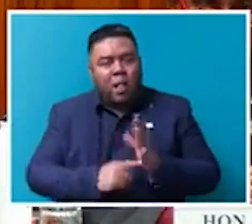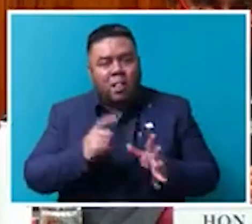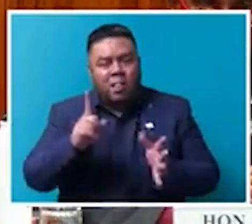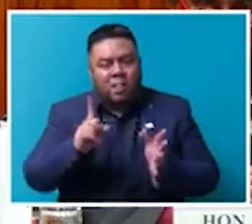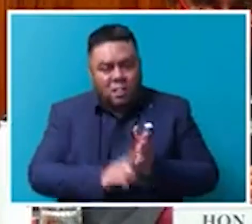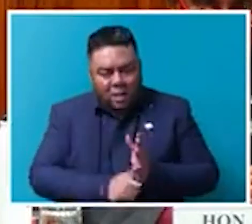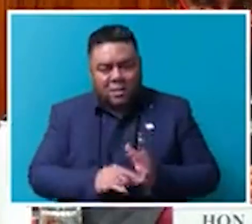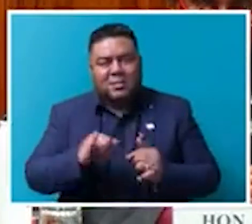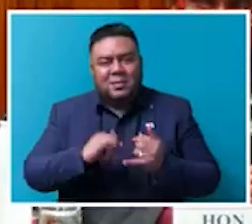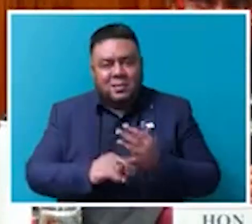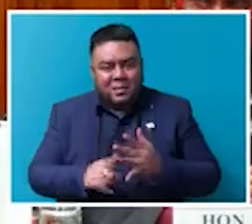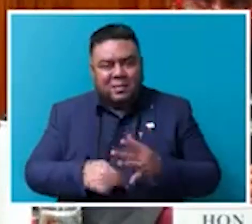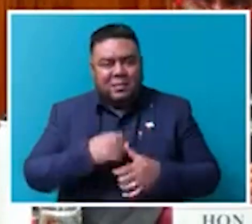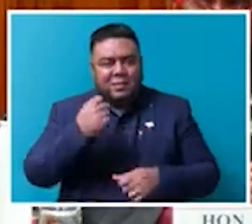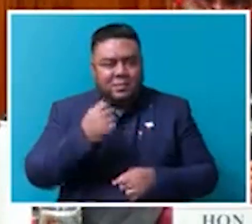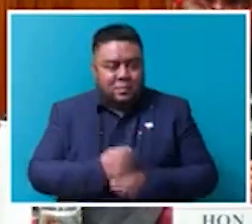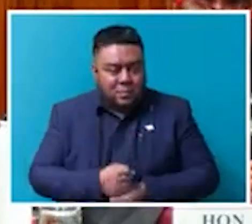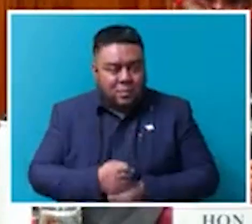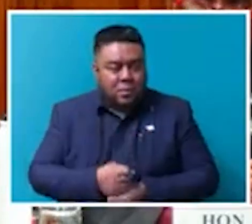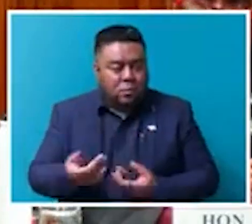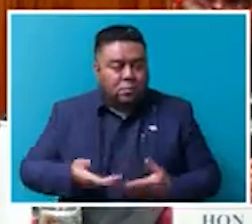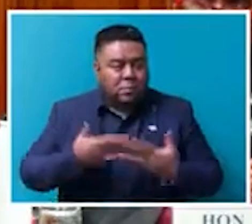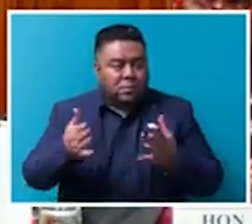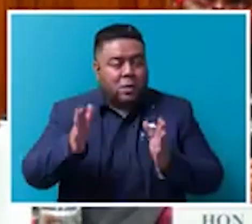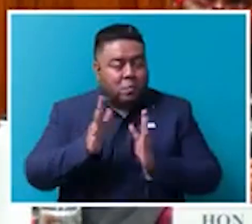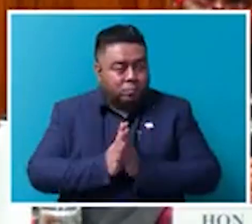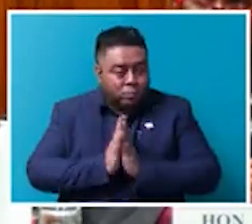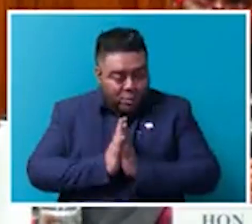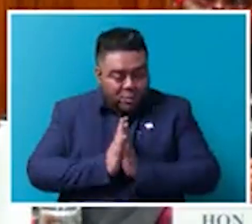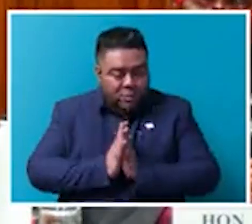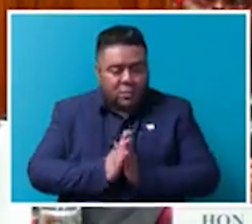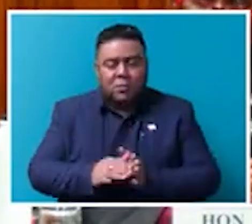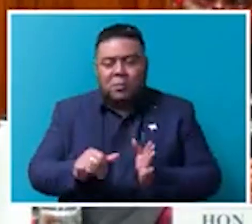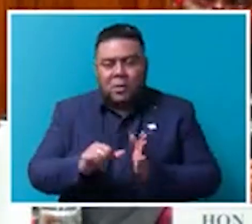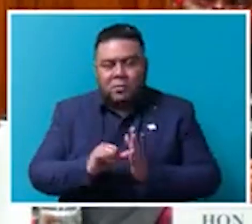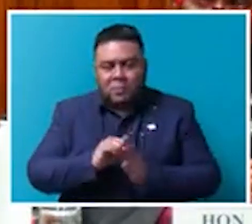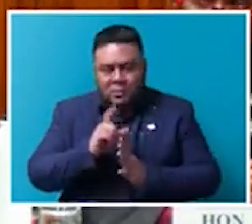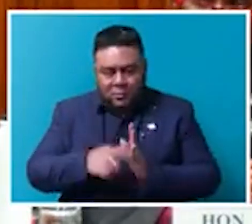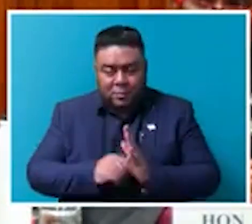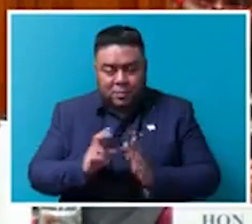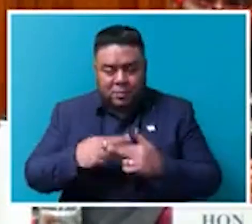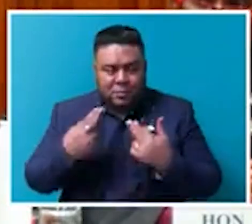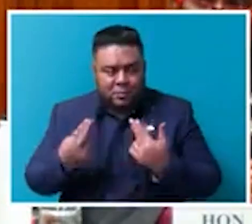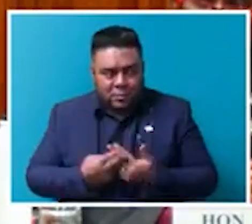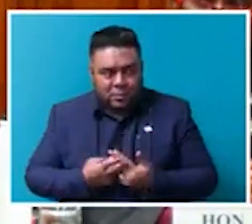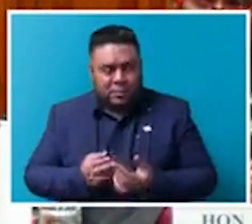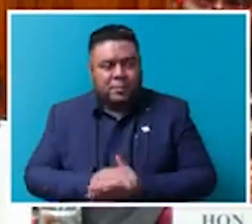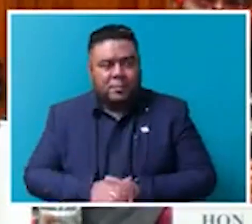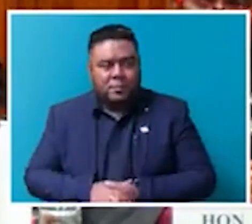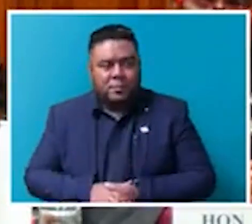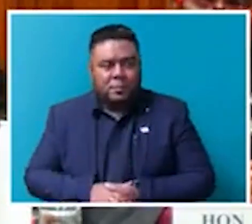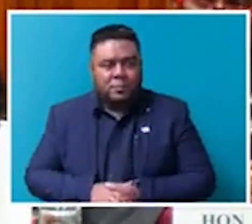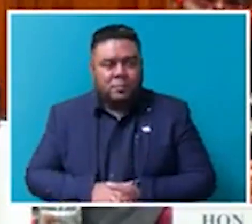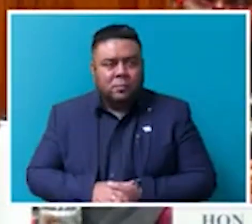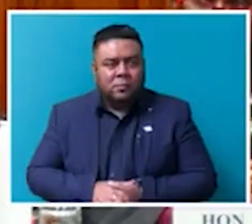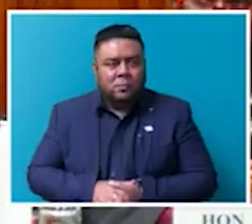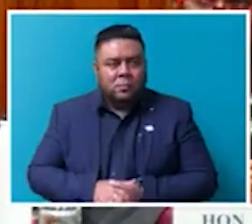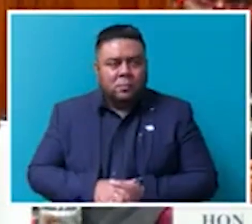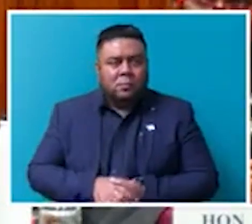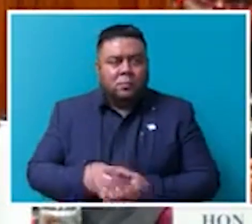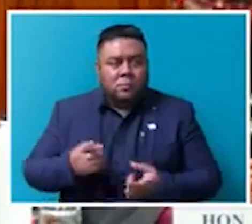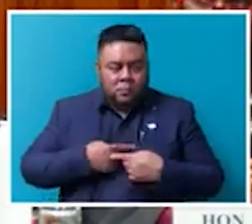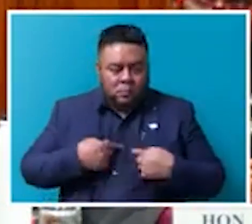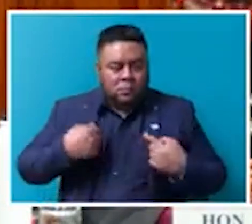him and pass on our prayers during this hard time, and we are definitely sure